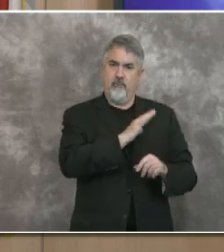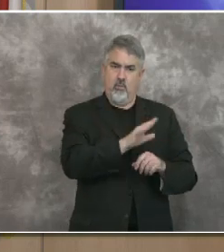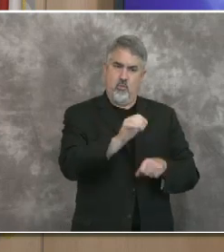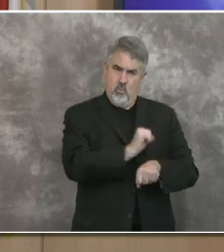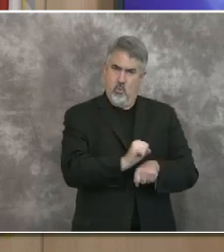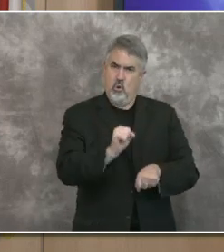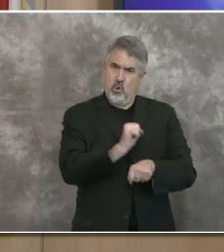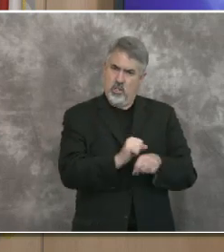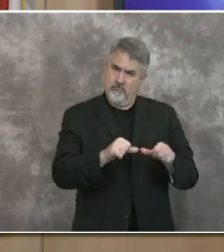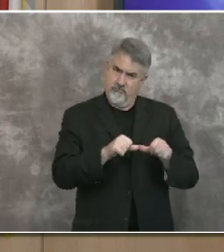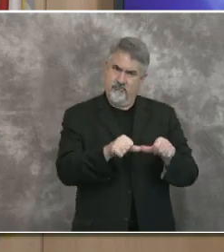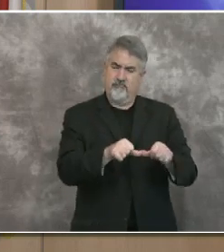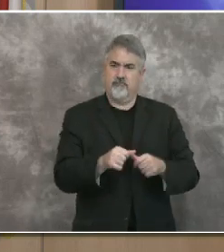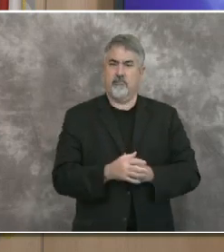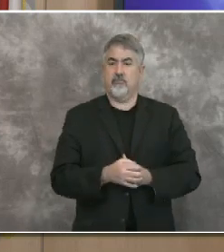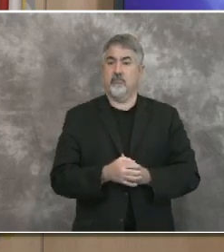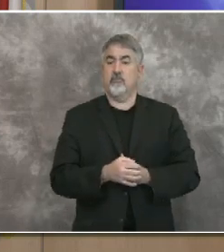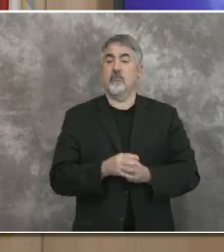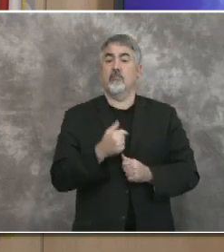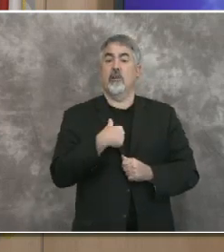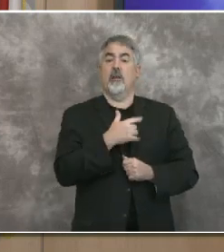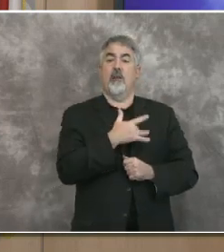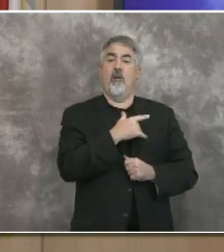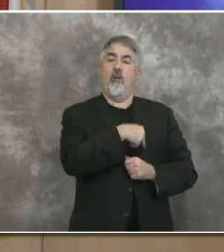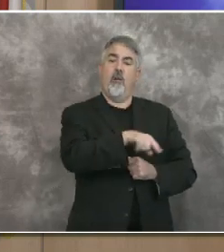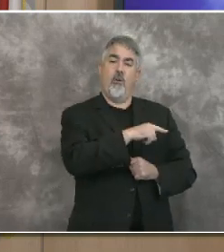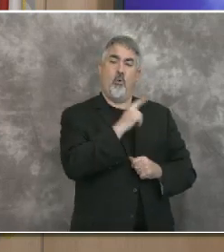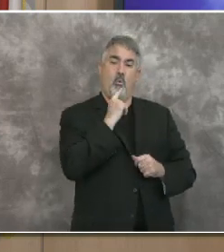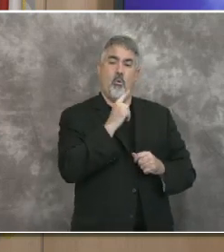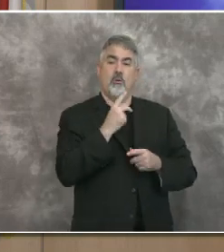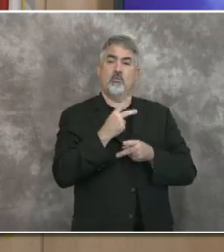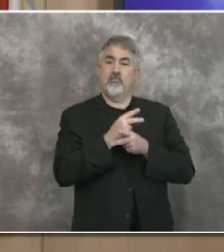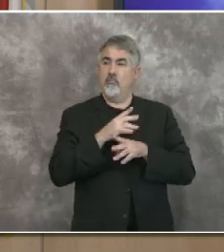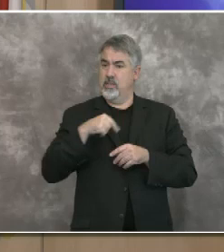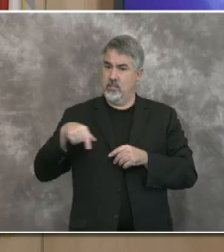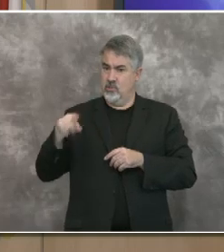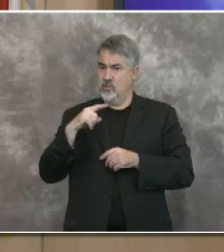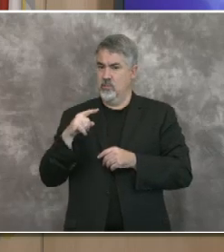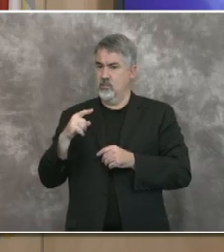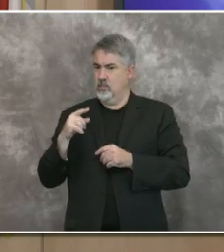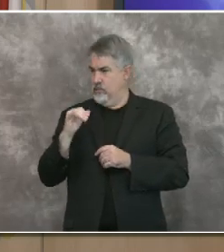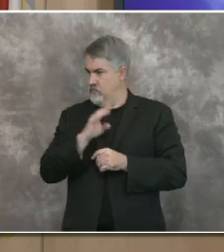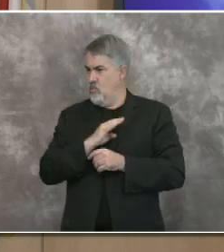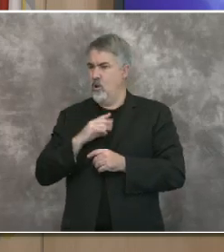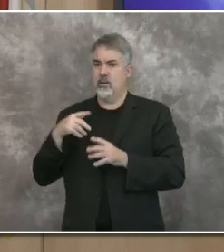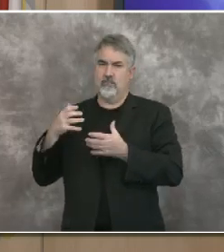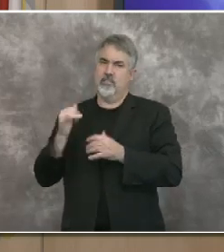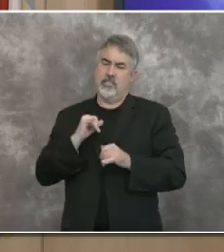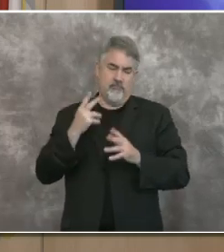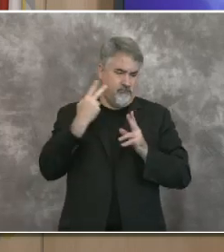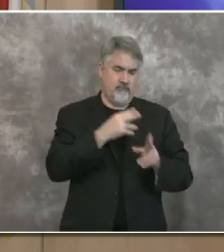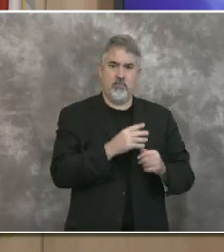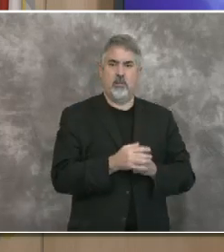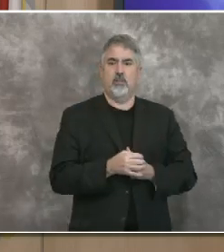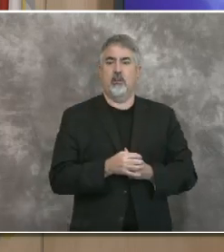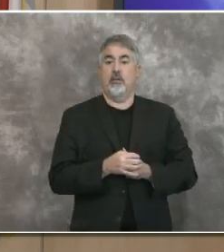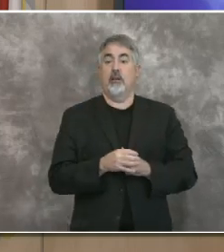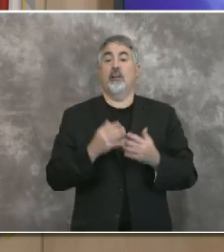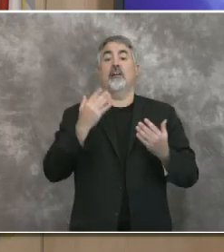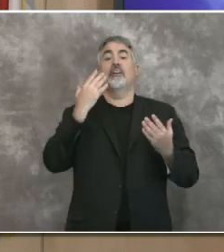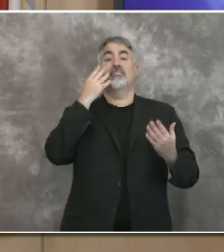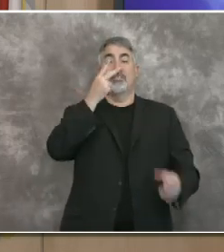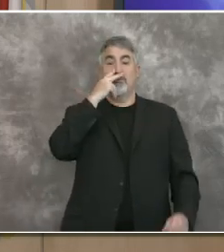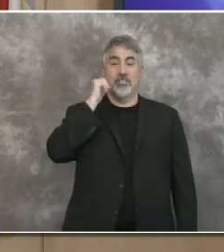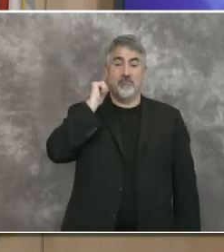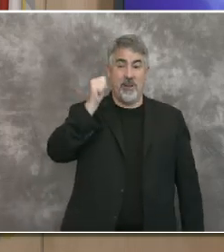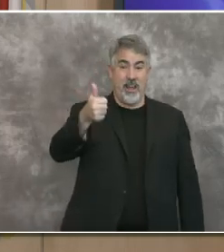I know that is also the sentiments of all my colleagues on the Board of Supervisors. Well, that's it for today. We'll see you tomorrow at 2:30, and please